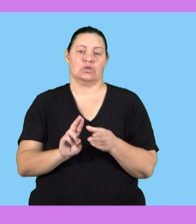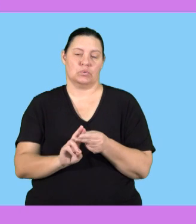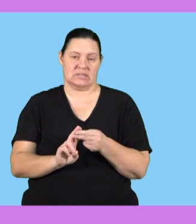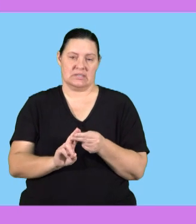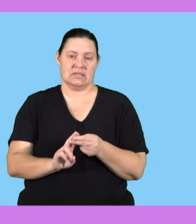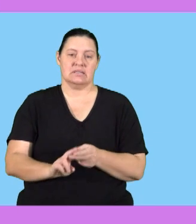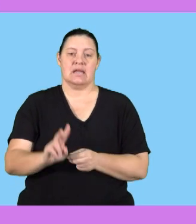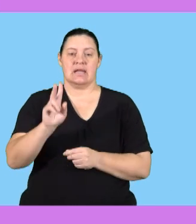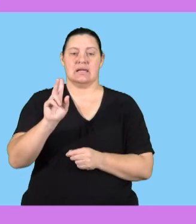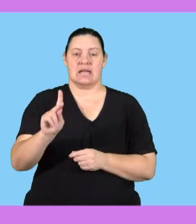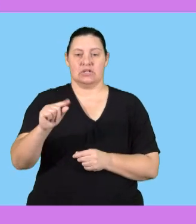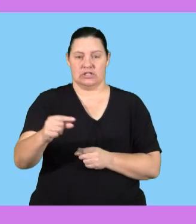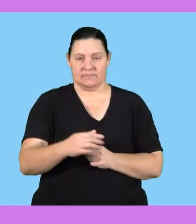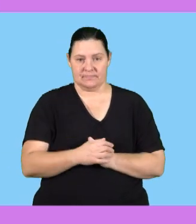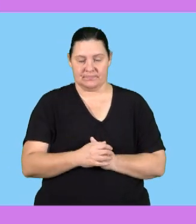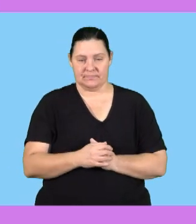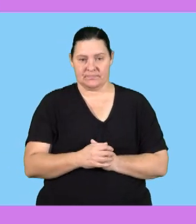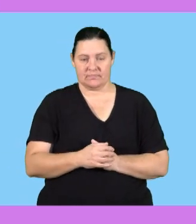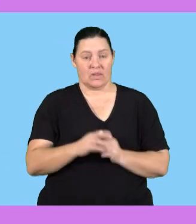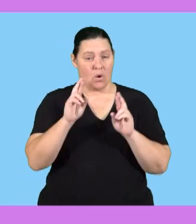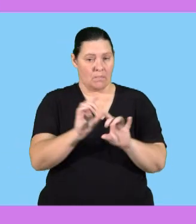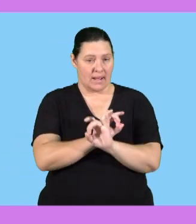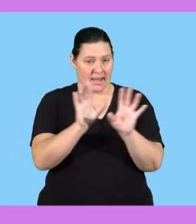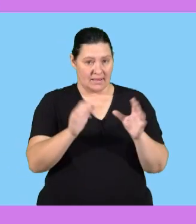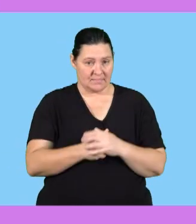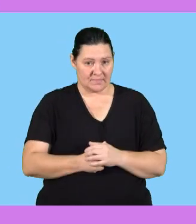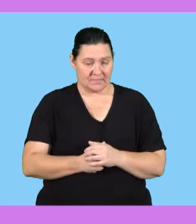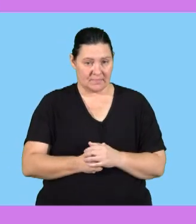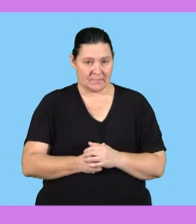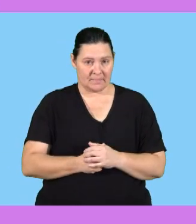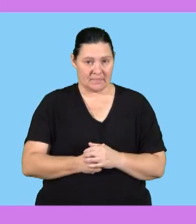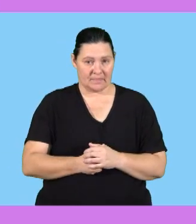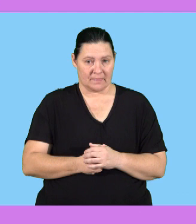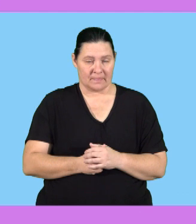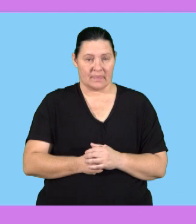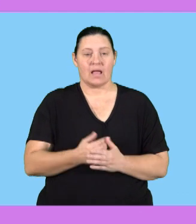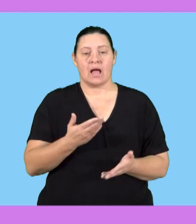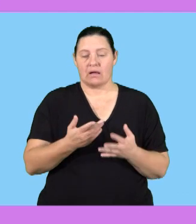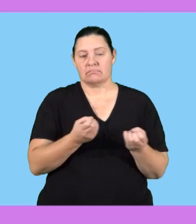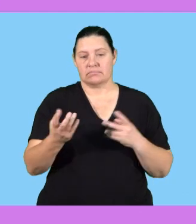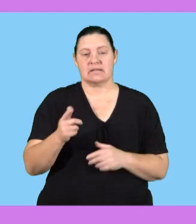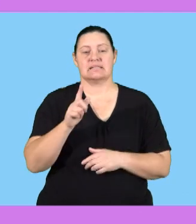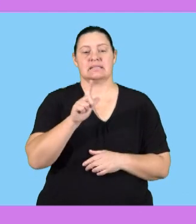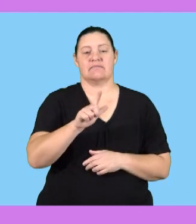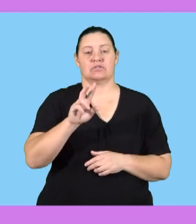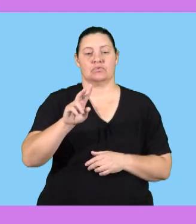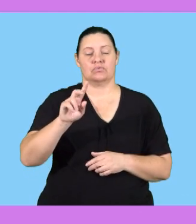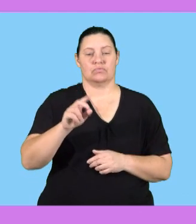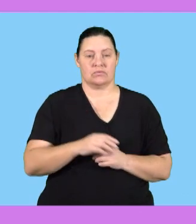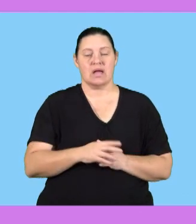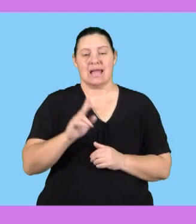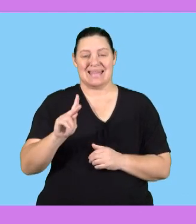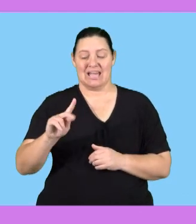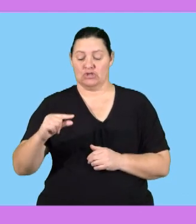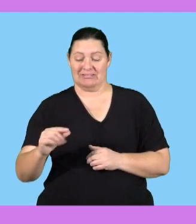and our unit in this case is kilograms. Guys, I hope that is clear to you. Okay, I calculated the mass, and the mass is in